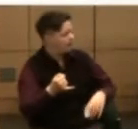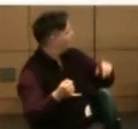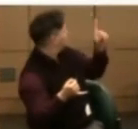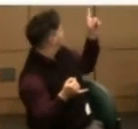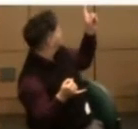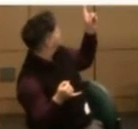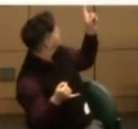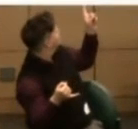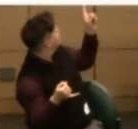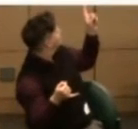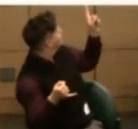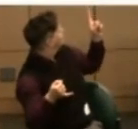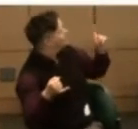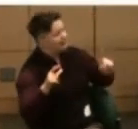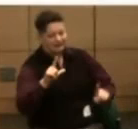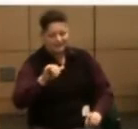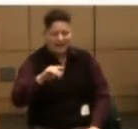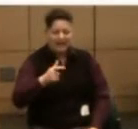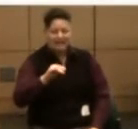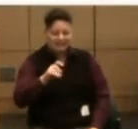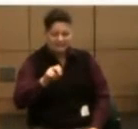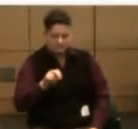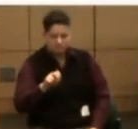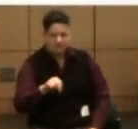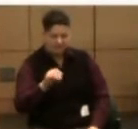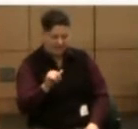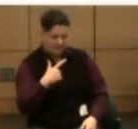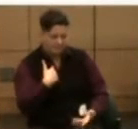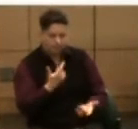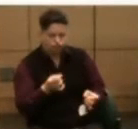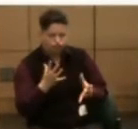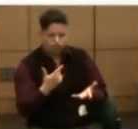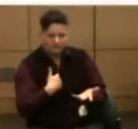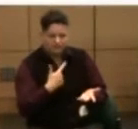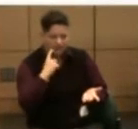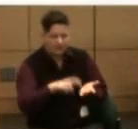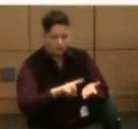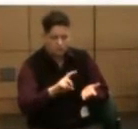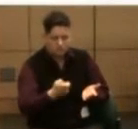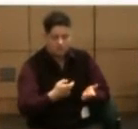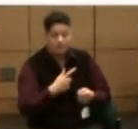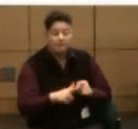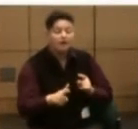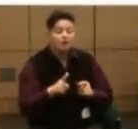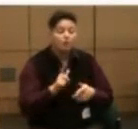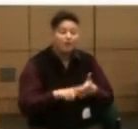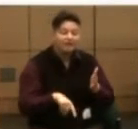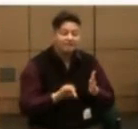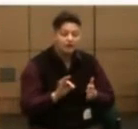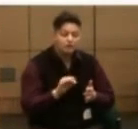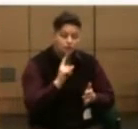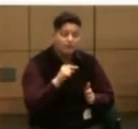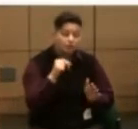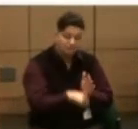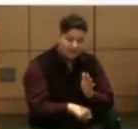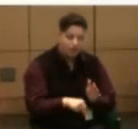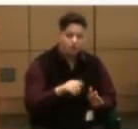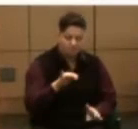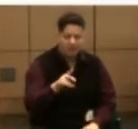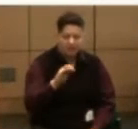quite lethal in young children. But however, it's found that this is really a profound bilateral sensorineural hearing